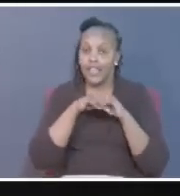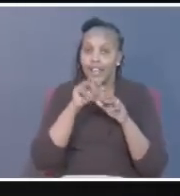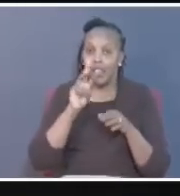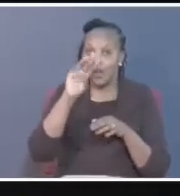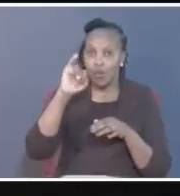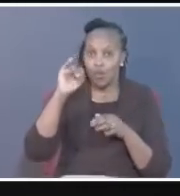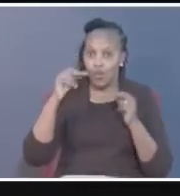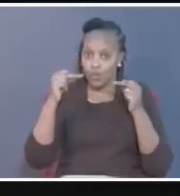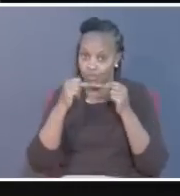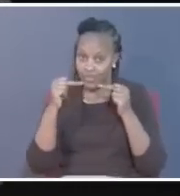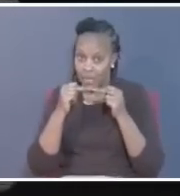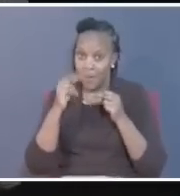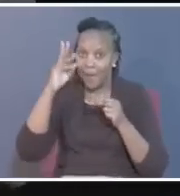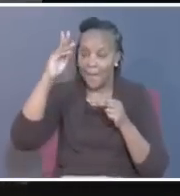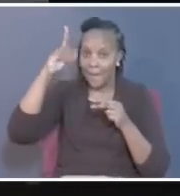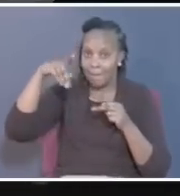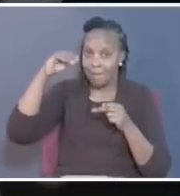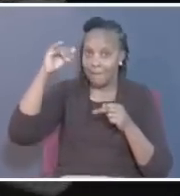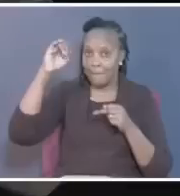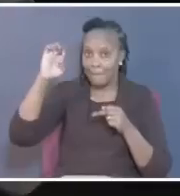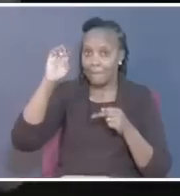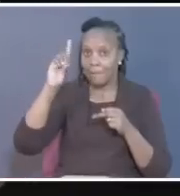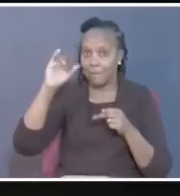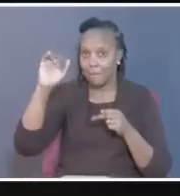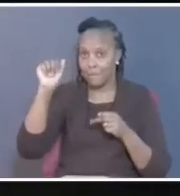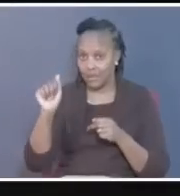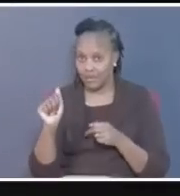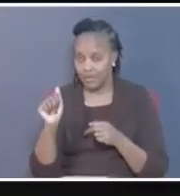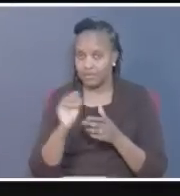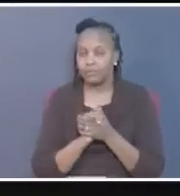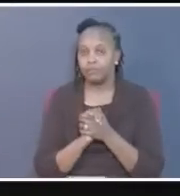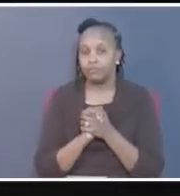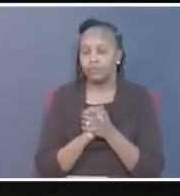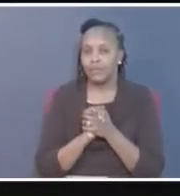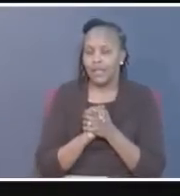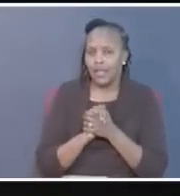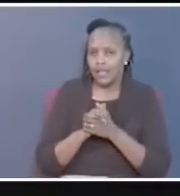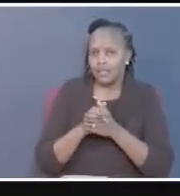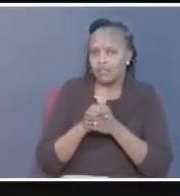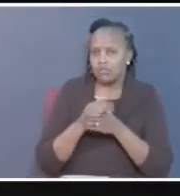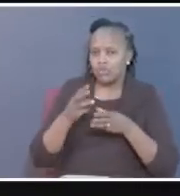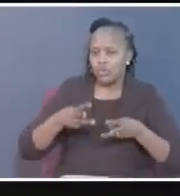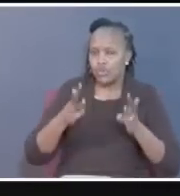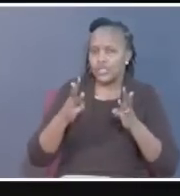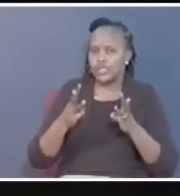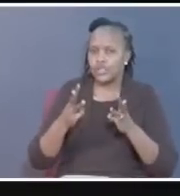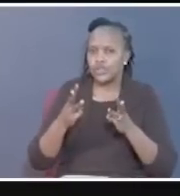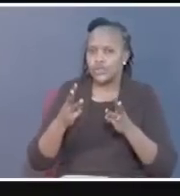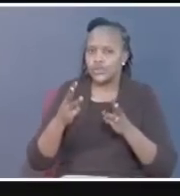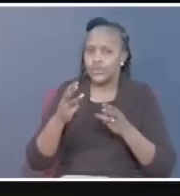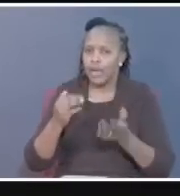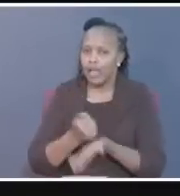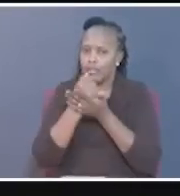social distancing as a set of non-pharmaceutical interventions or measures taken to prevent the spread of